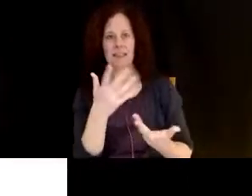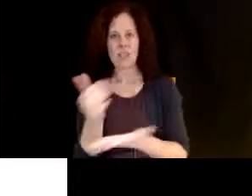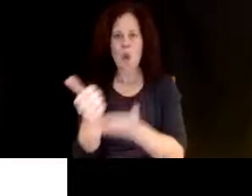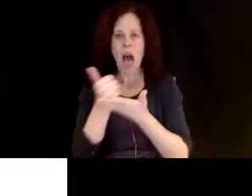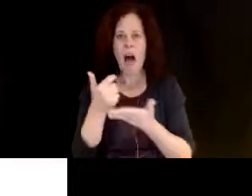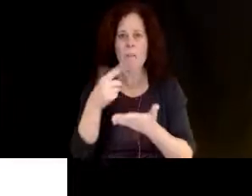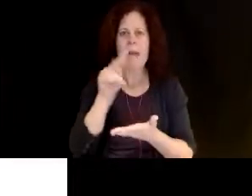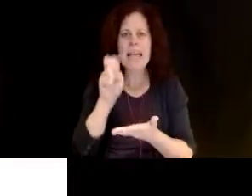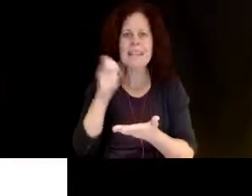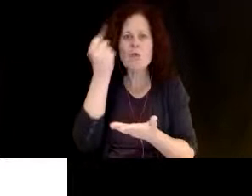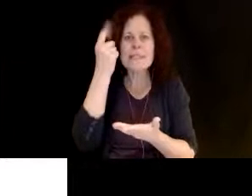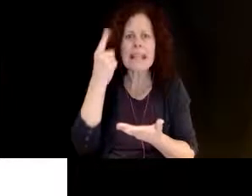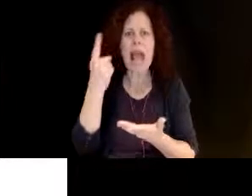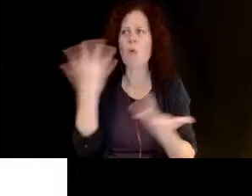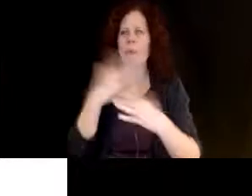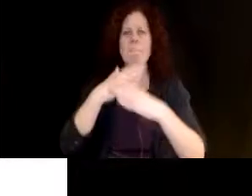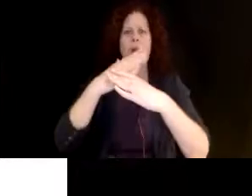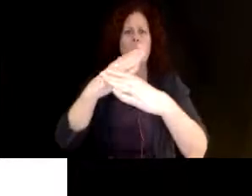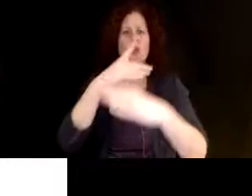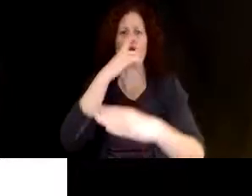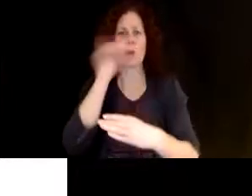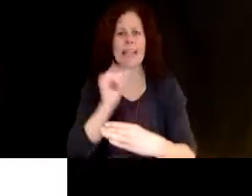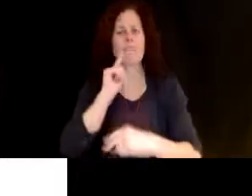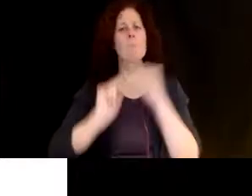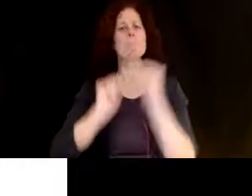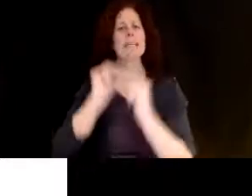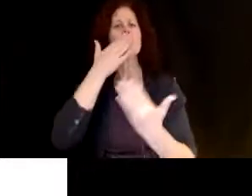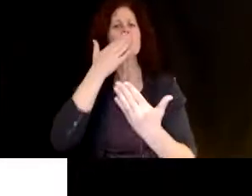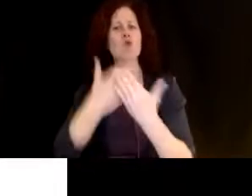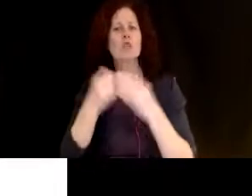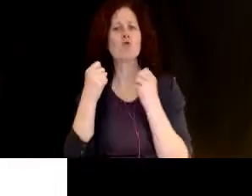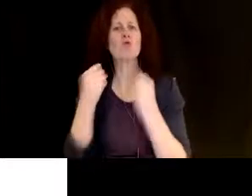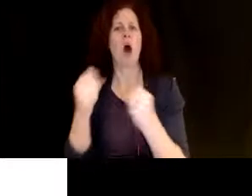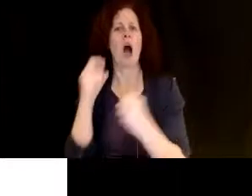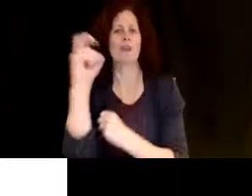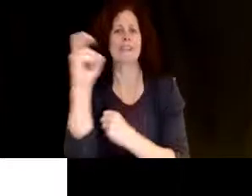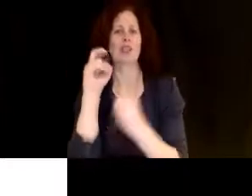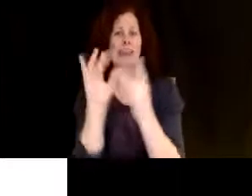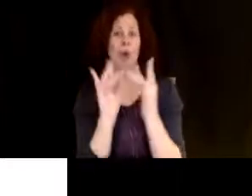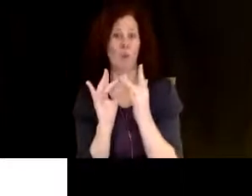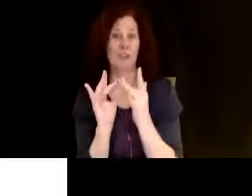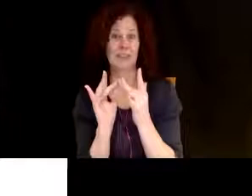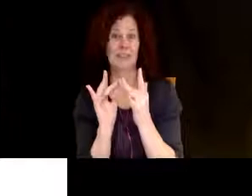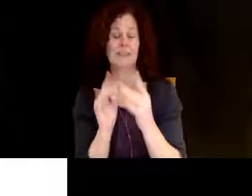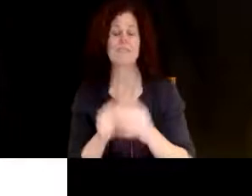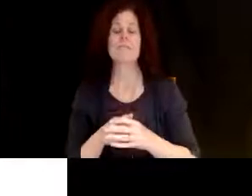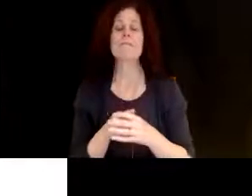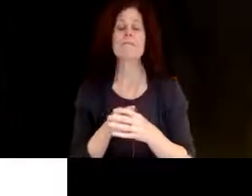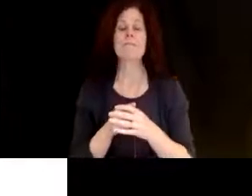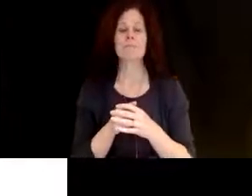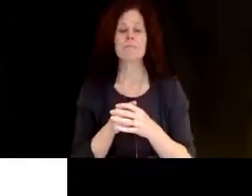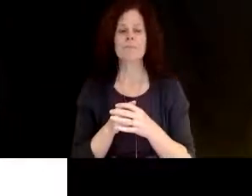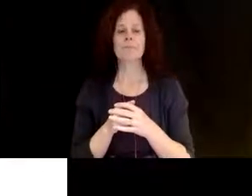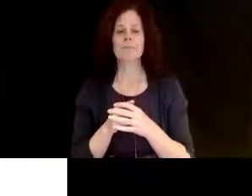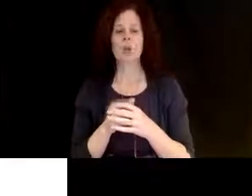transit services, and how can these barriers be overcome? Next slide. With these questions in mind, we designed